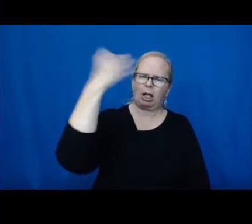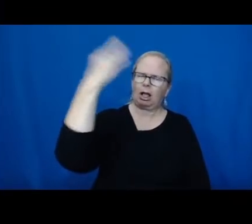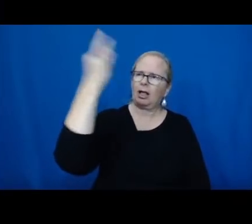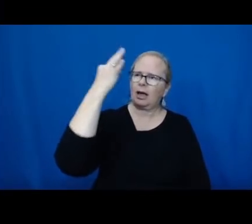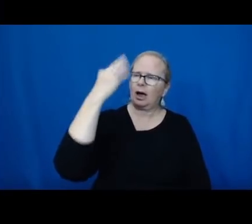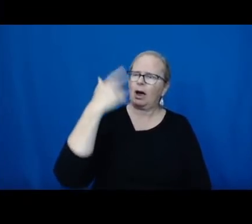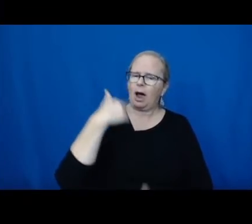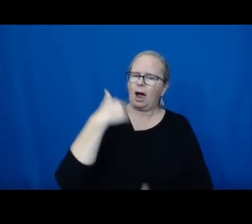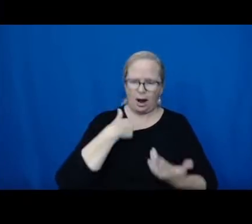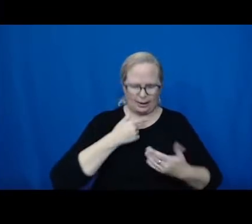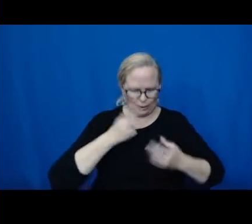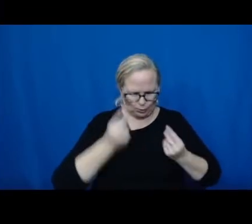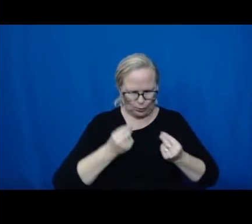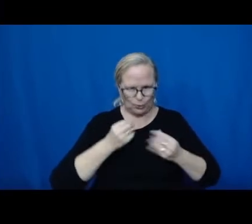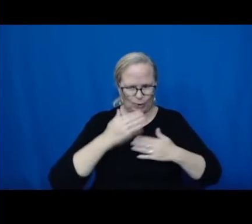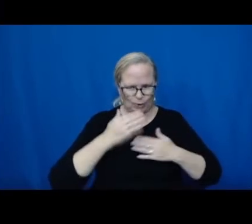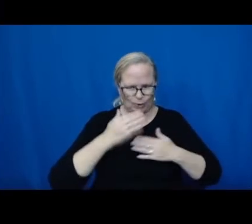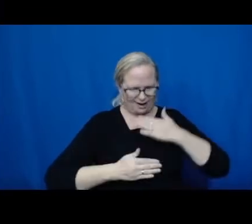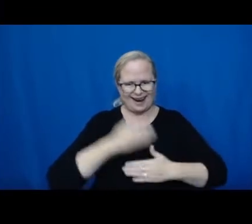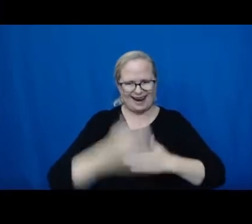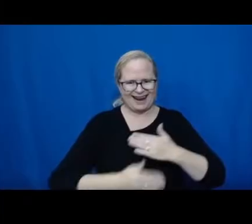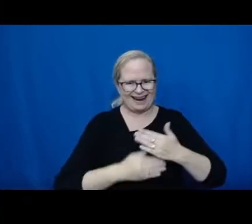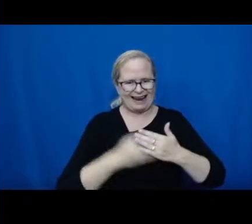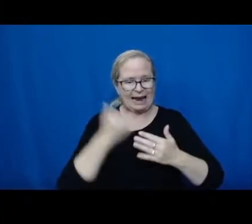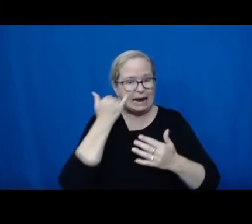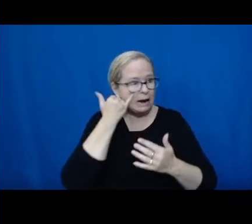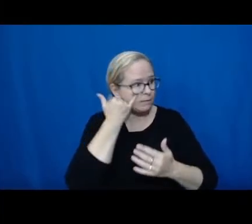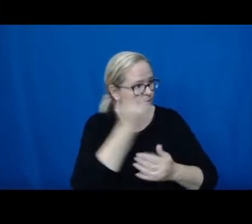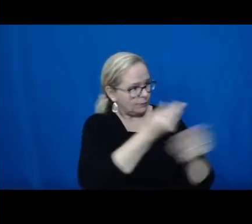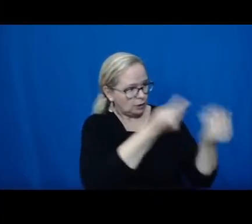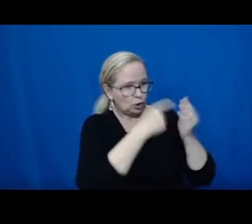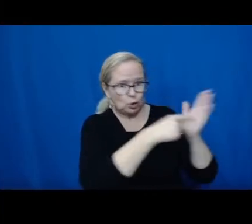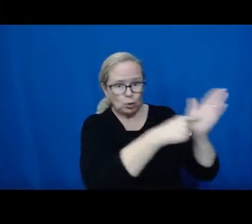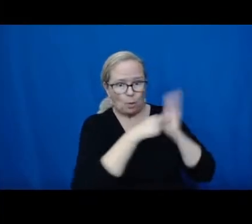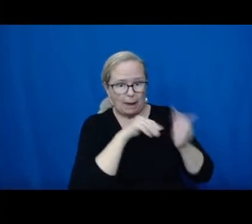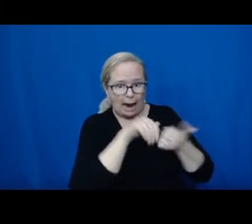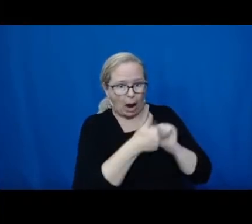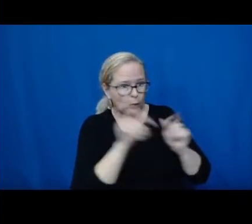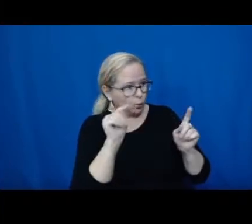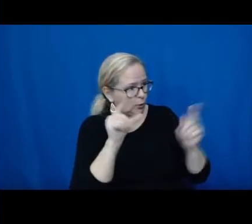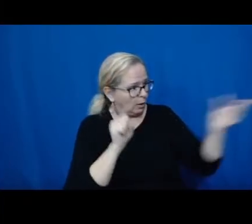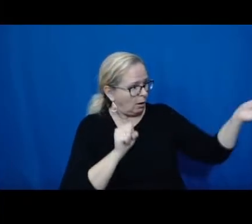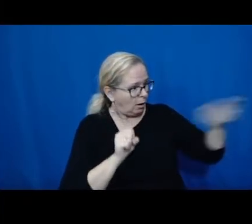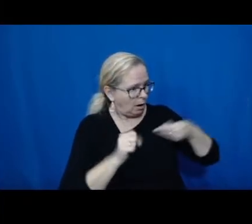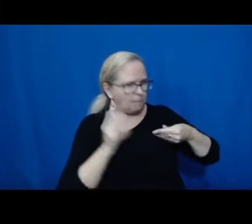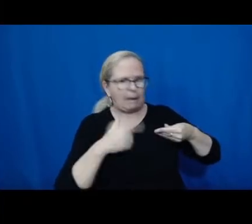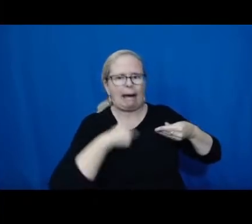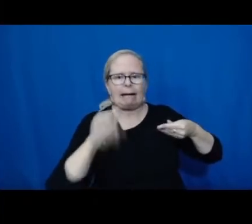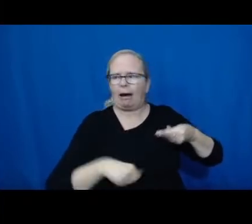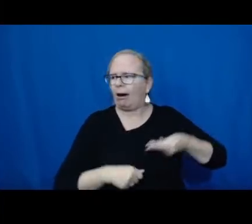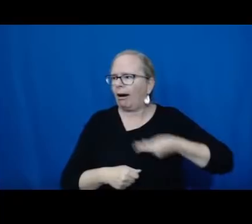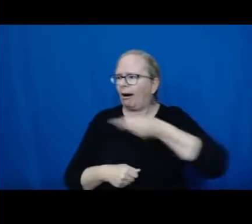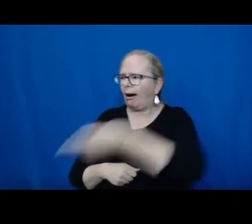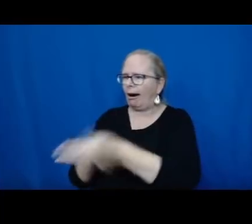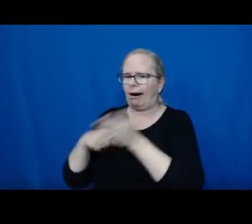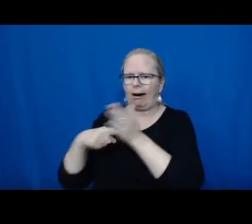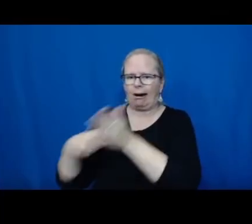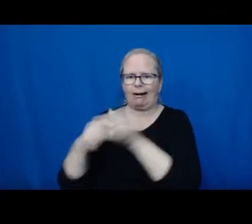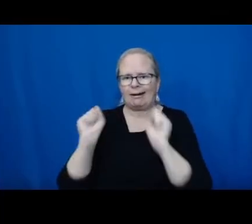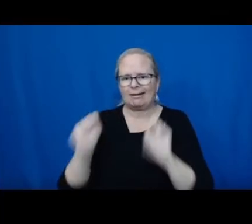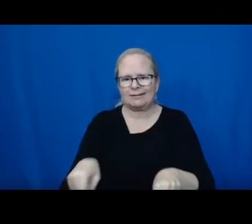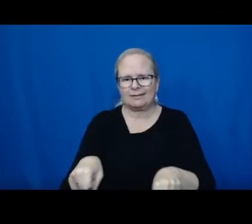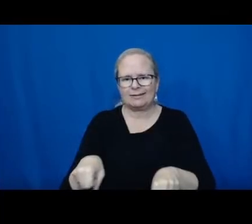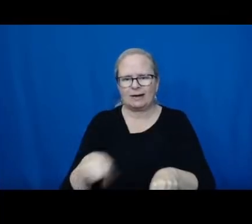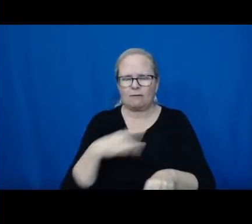that you feel has been a really solid piece of encouragement